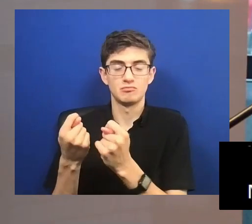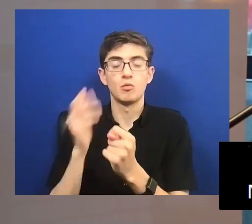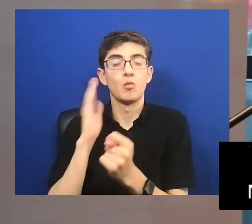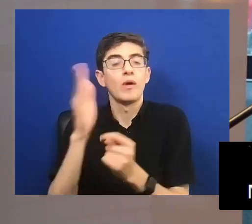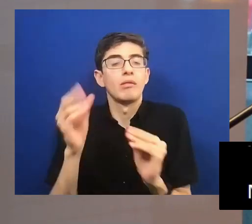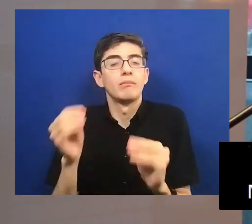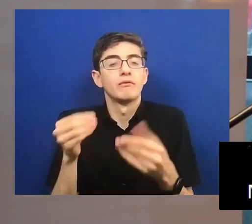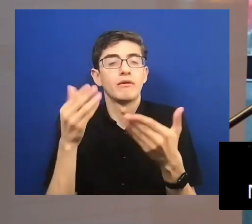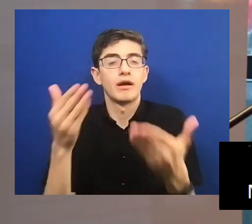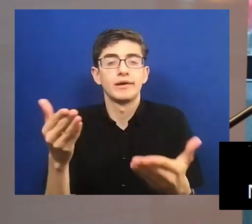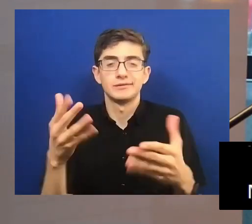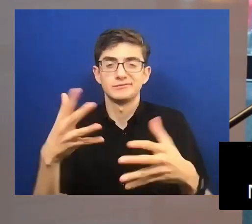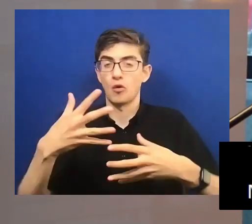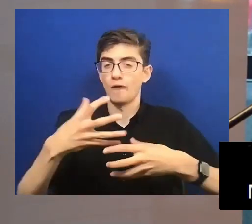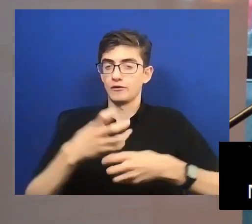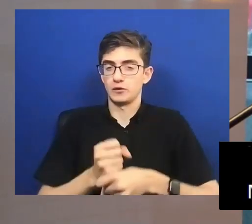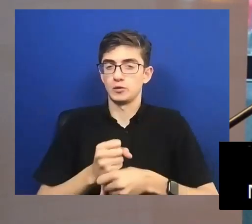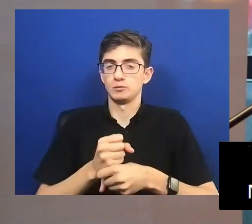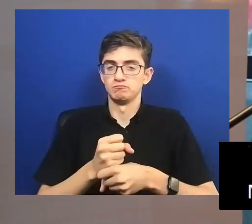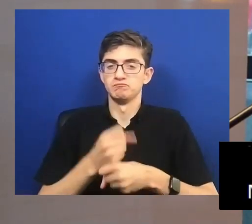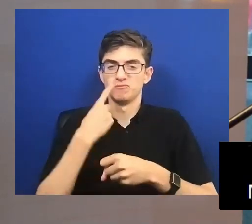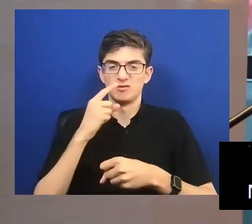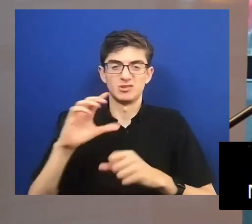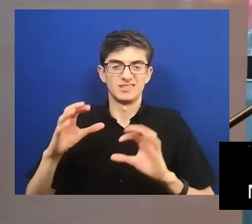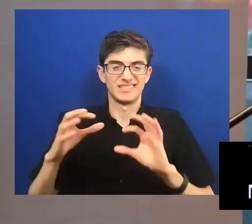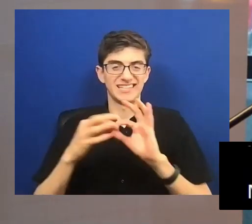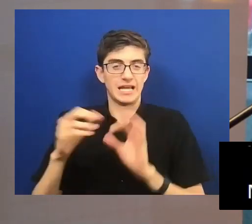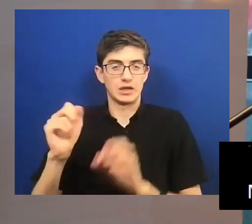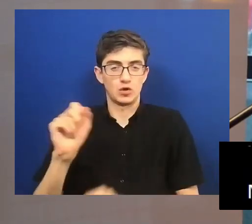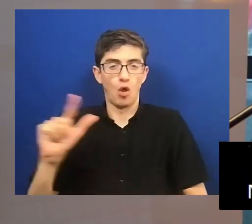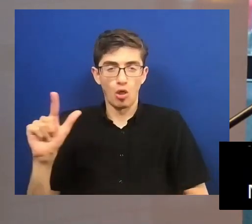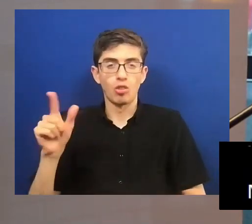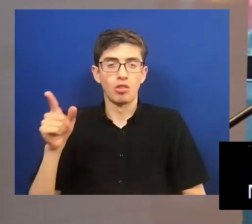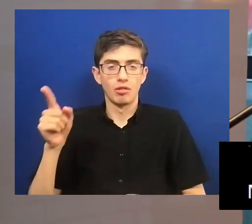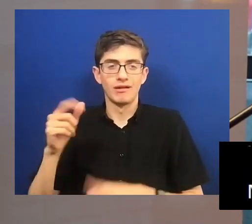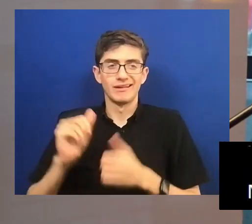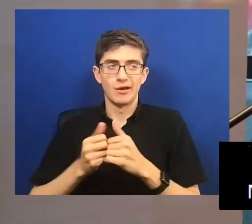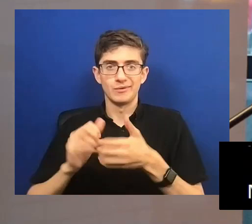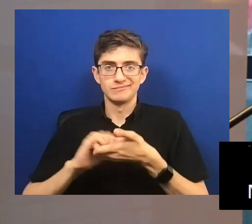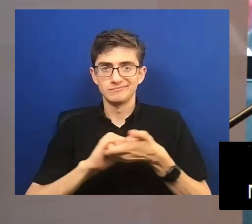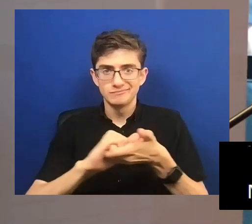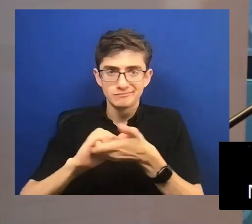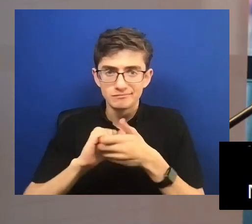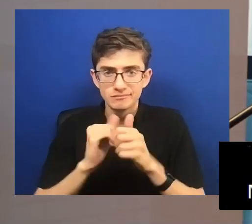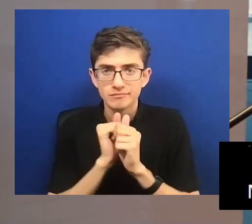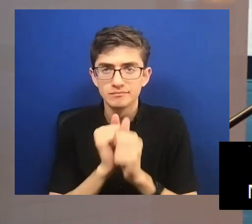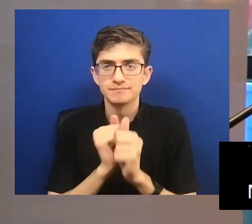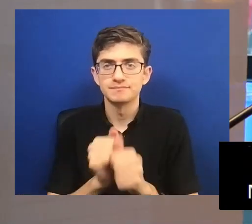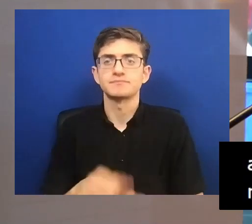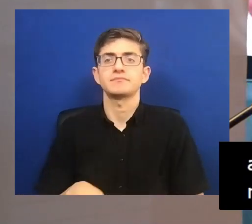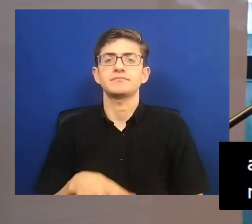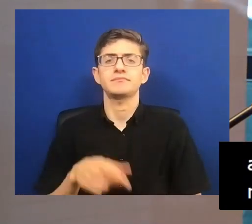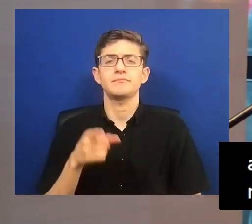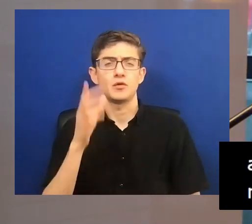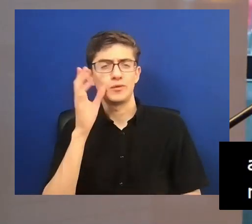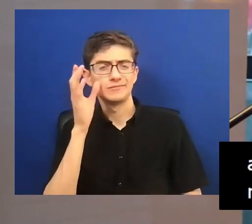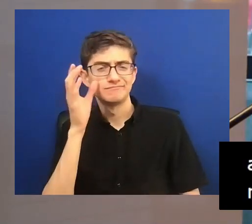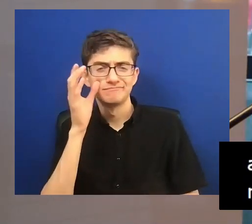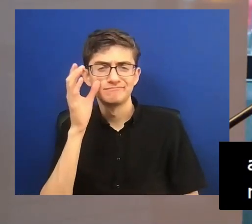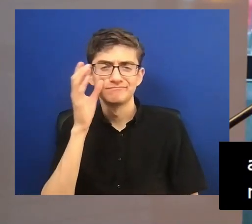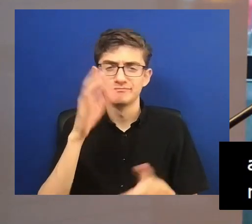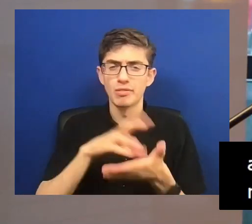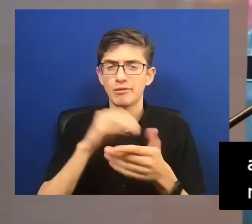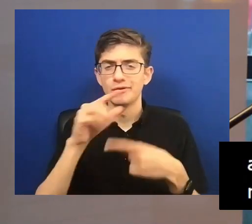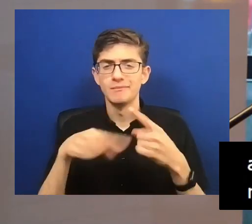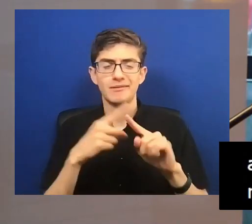will provide an overview of ConnectALL and how we're collaborating together. And you'll hear about like the various initiatives. And again,